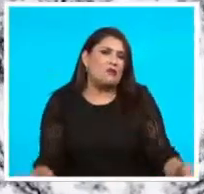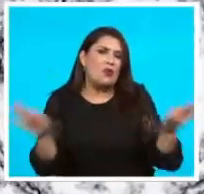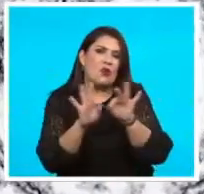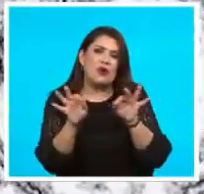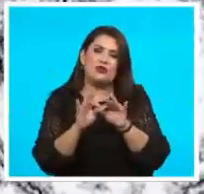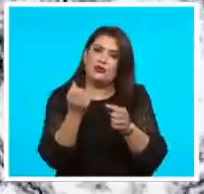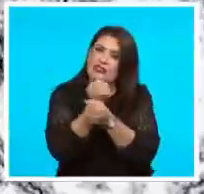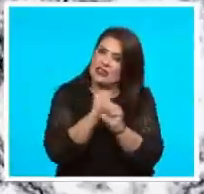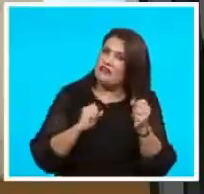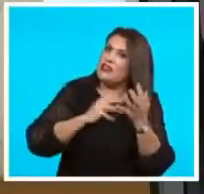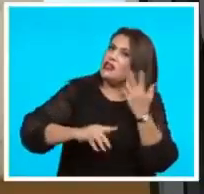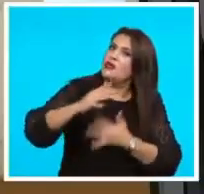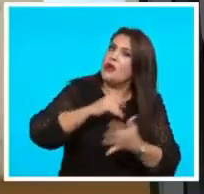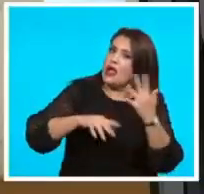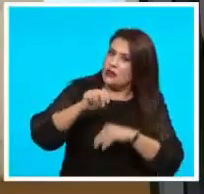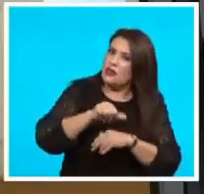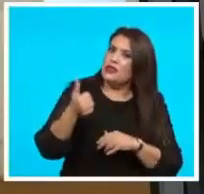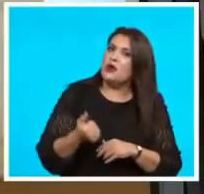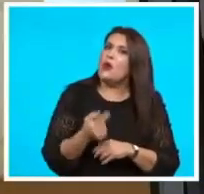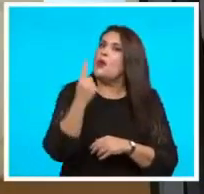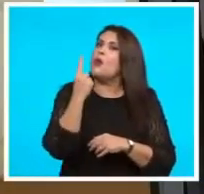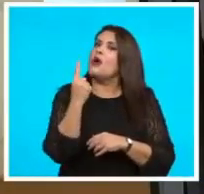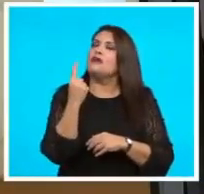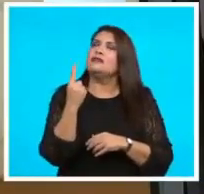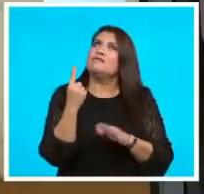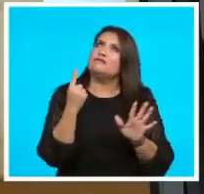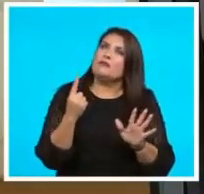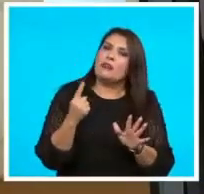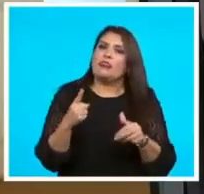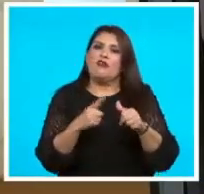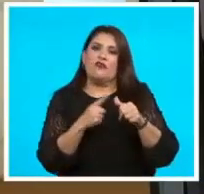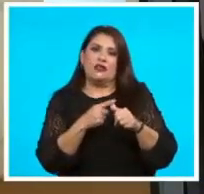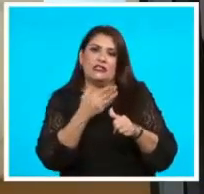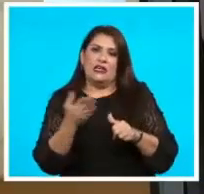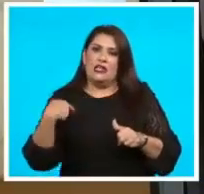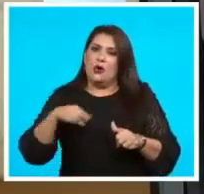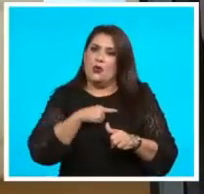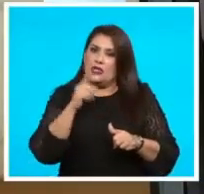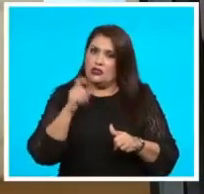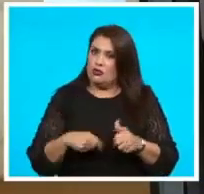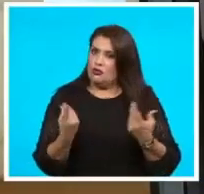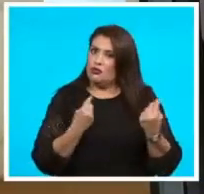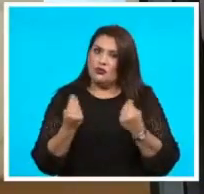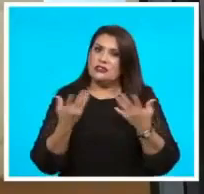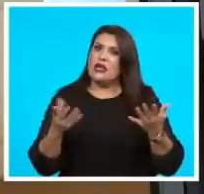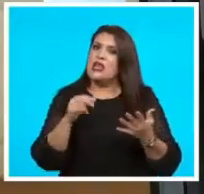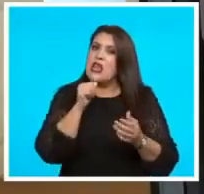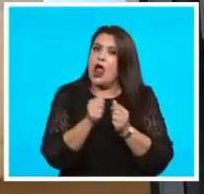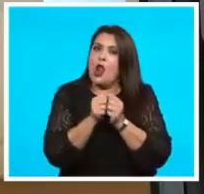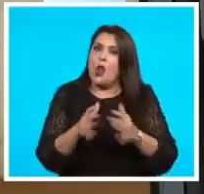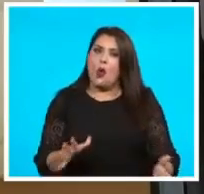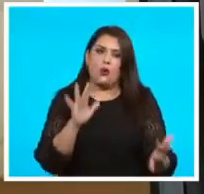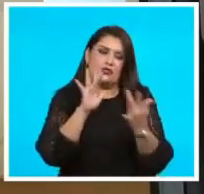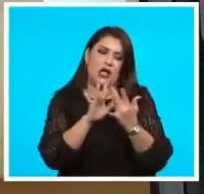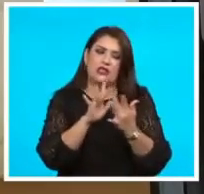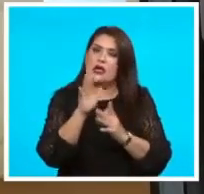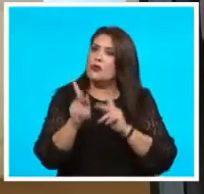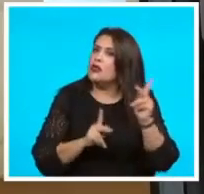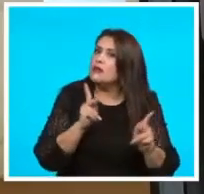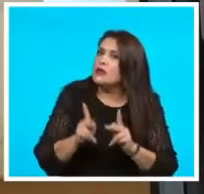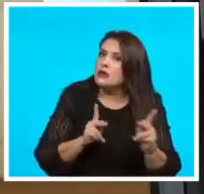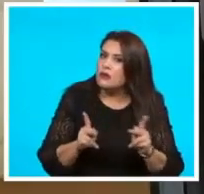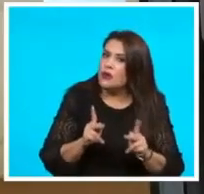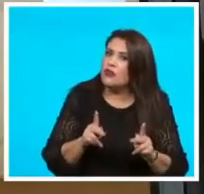safely interact with others. One of the first things that we need to do is not to lose contact with the people that we